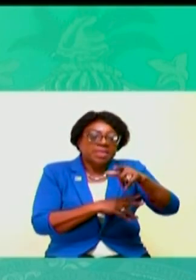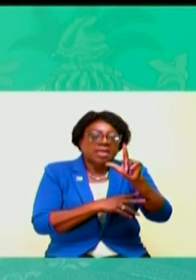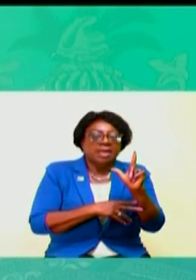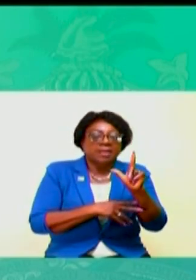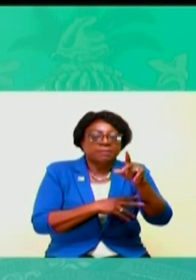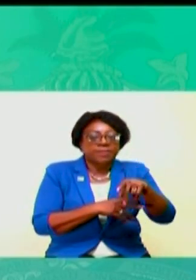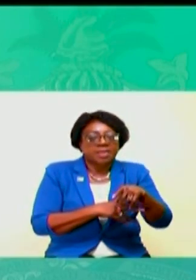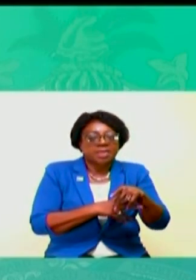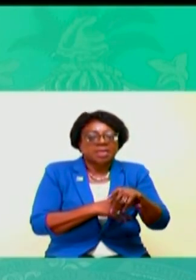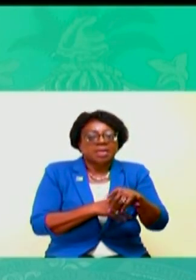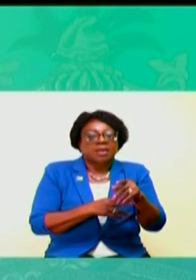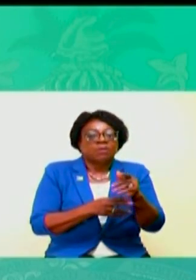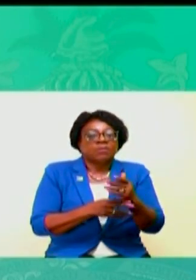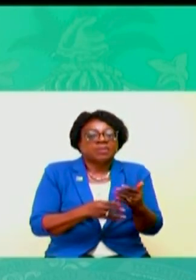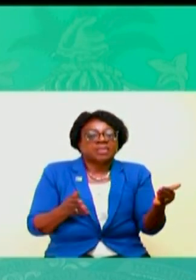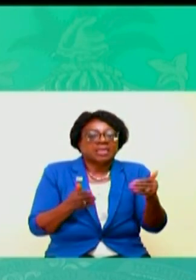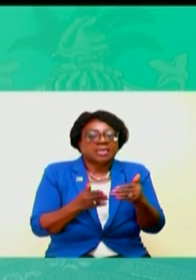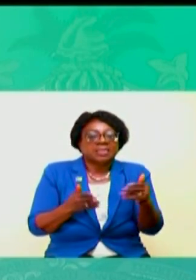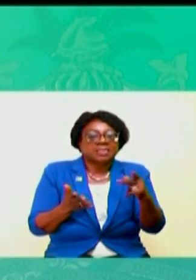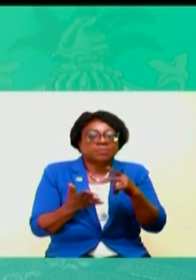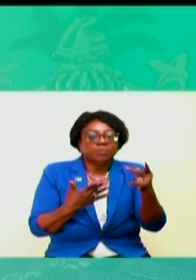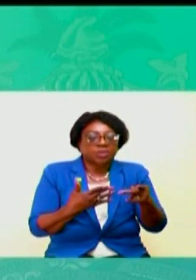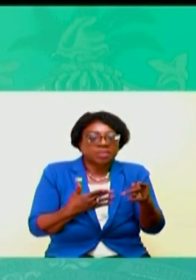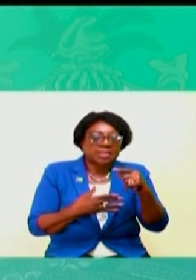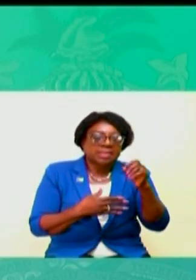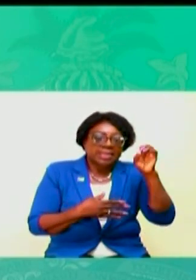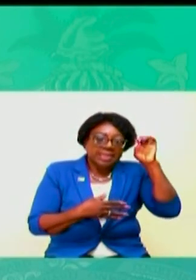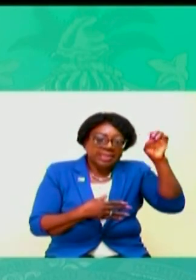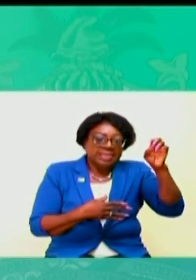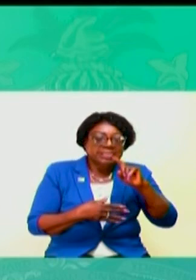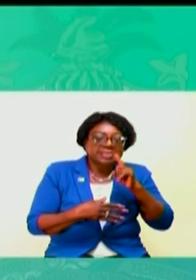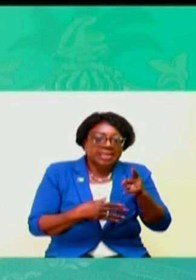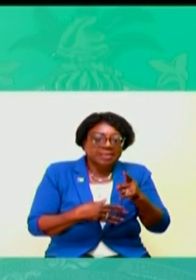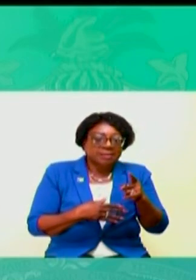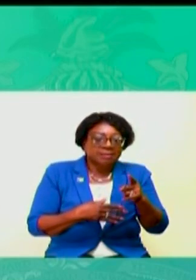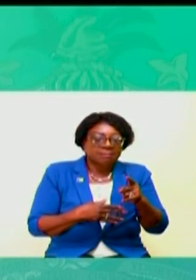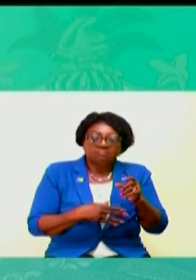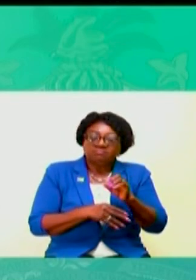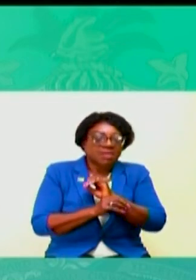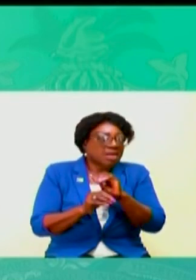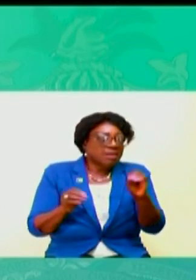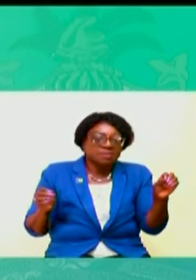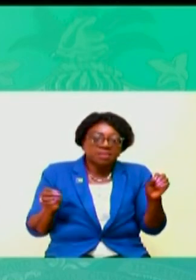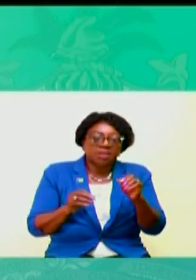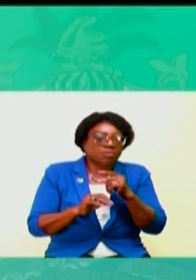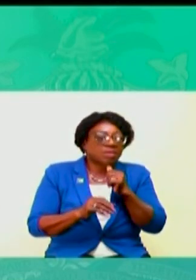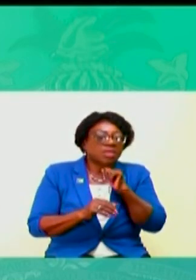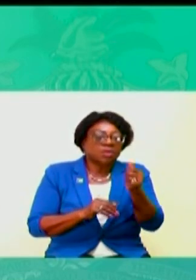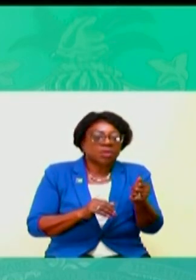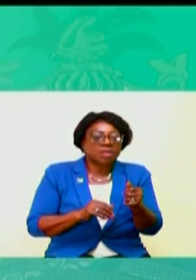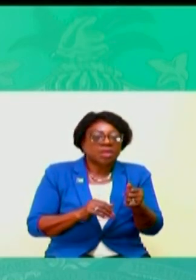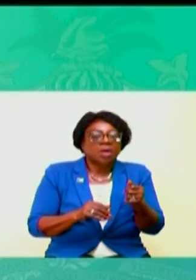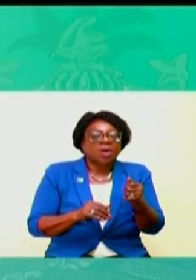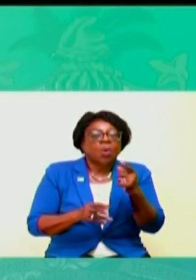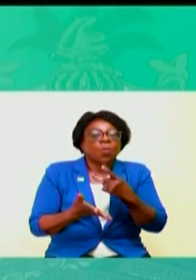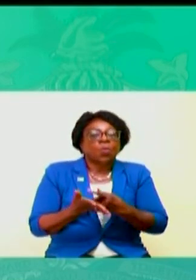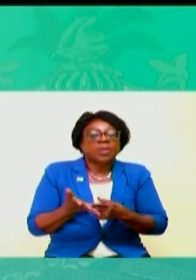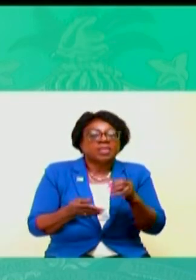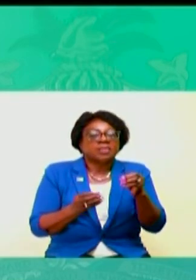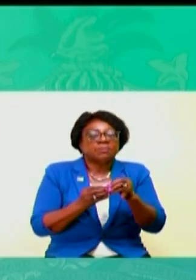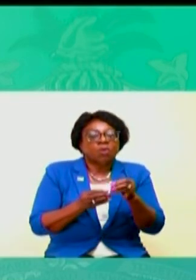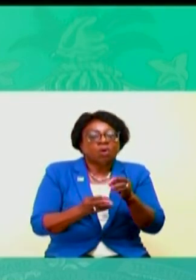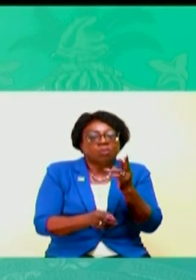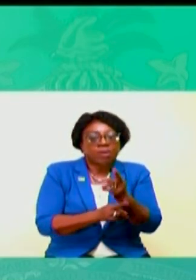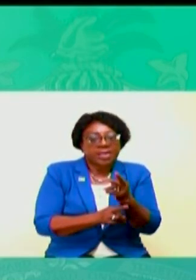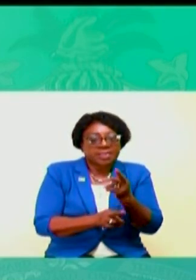was somewhat against the project, he said. Absolutely not. What is more accurate, Mr. Deputy Speaker,